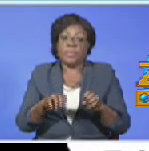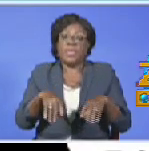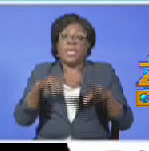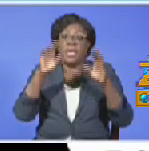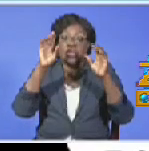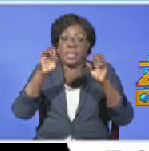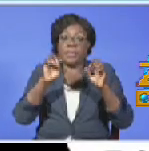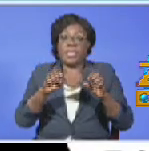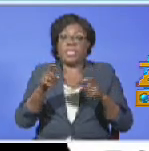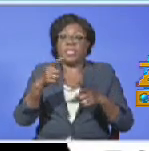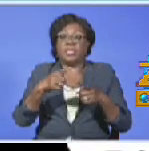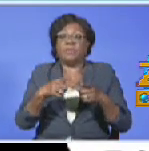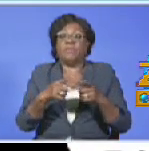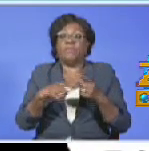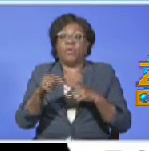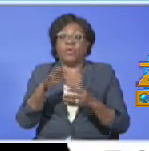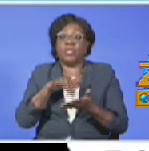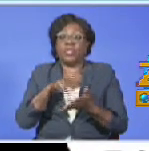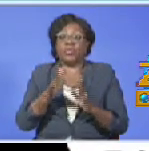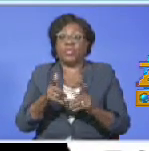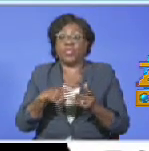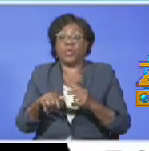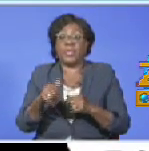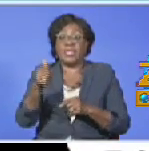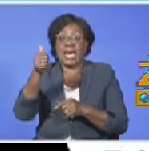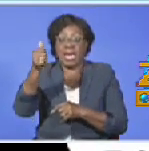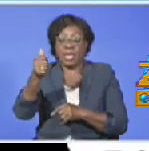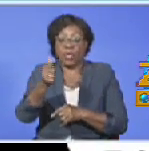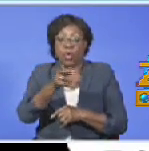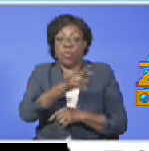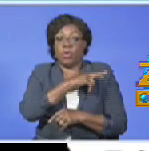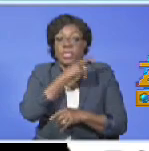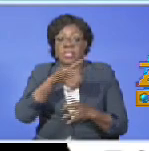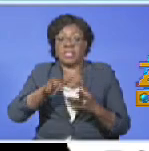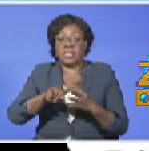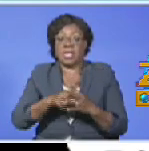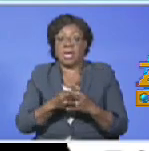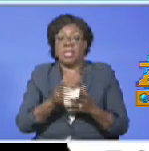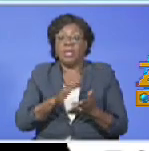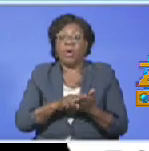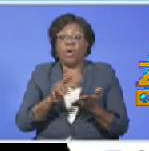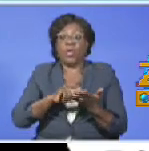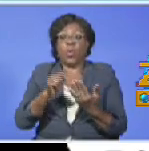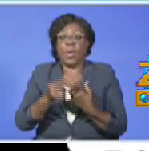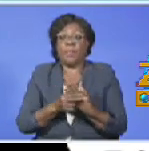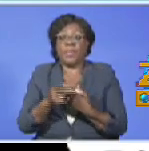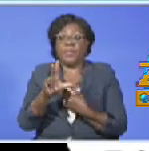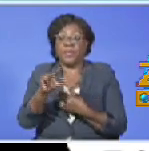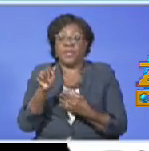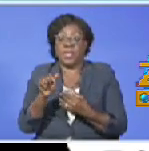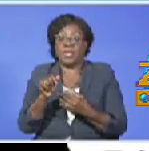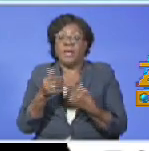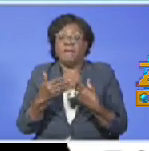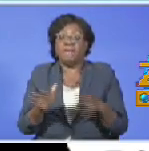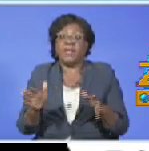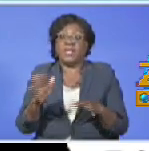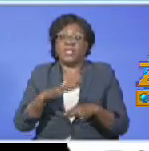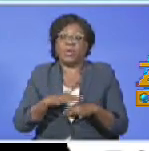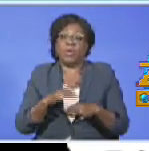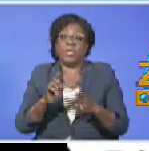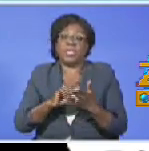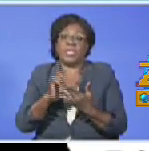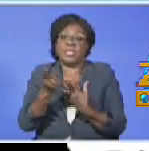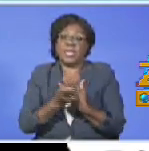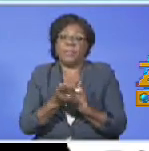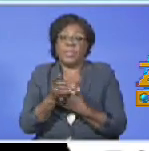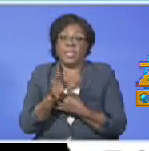attending Anatole Rogers Junior High School started Monday, November 30th, to run until December 8th. That school's face-to-face exams for